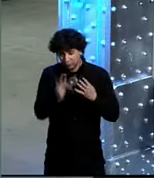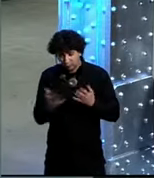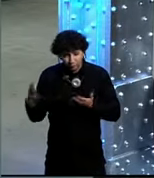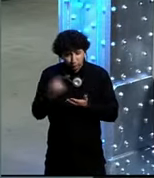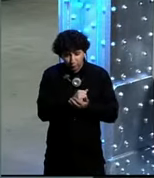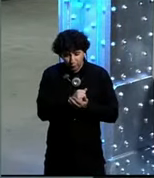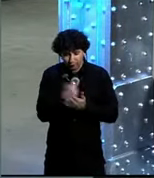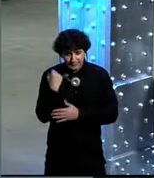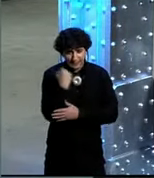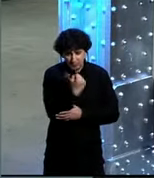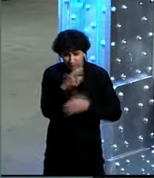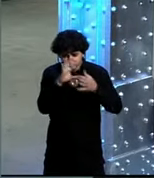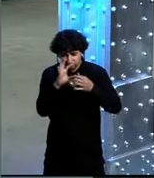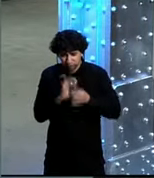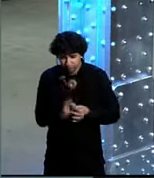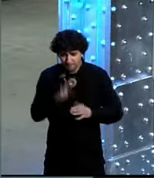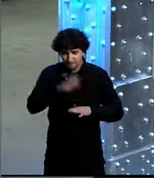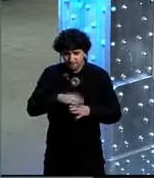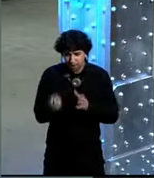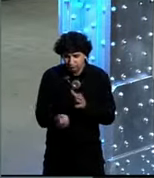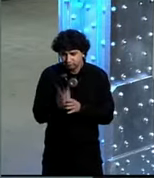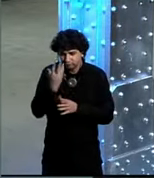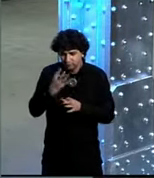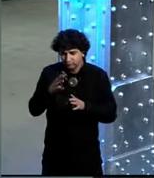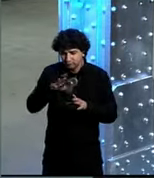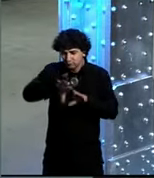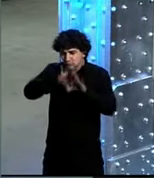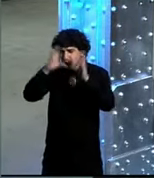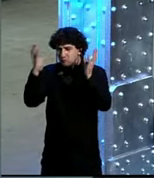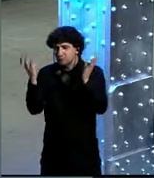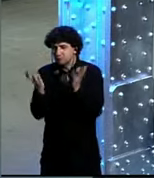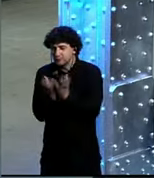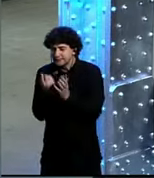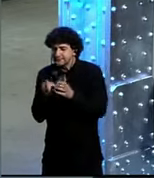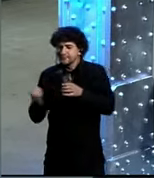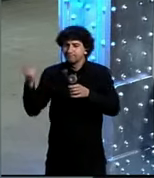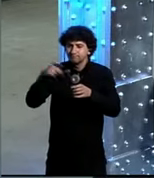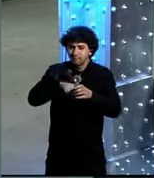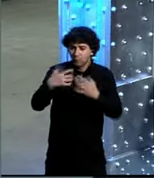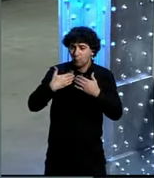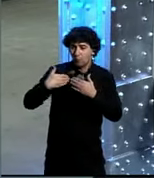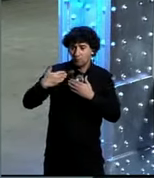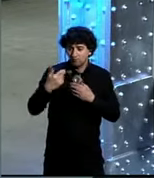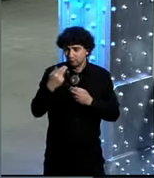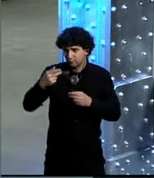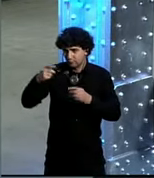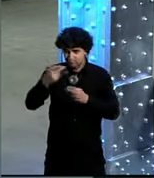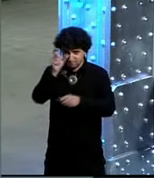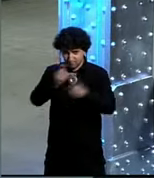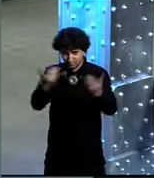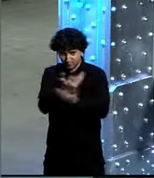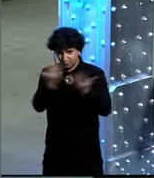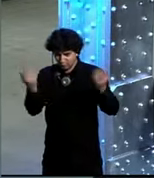current and future audience take part of. And it means that it's crucial for all of us to think